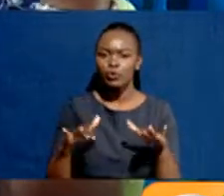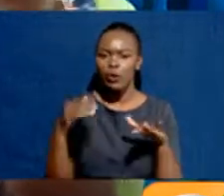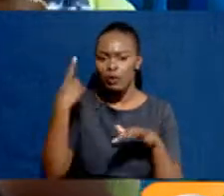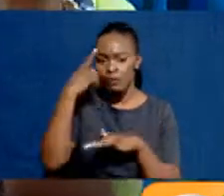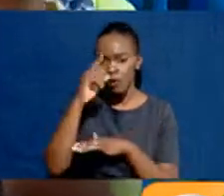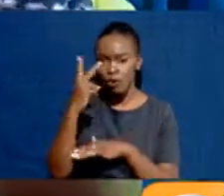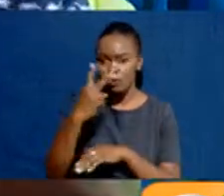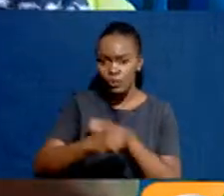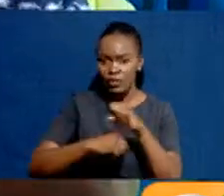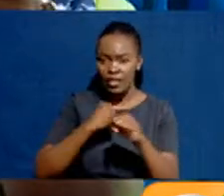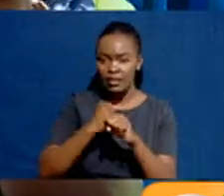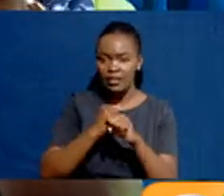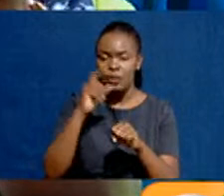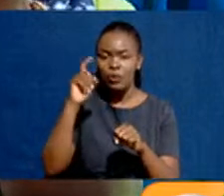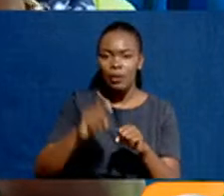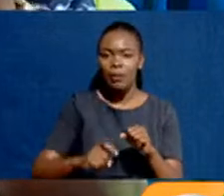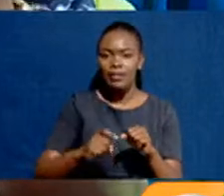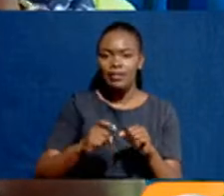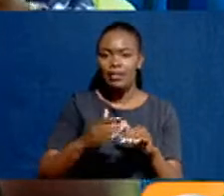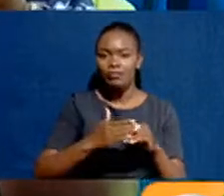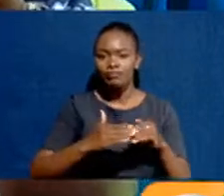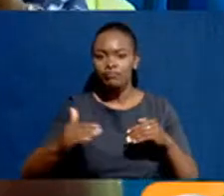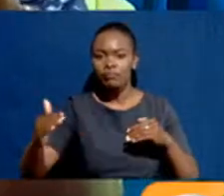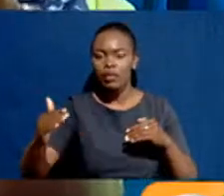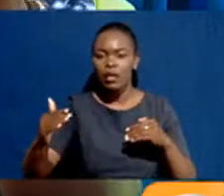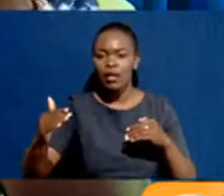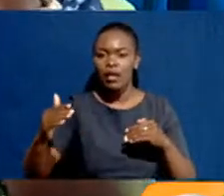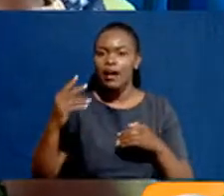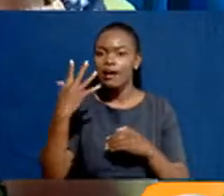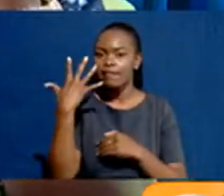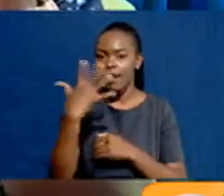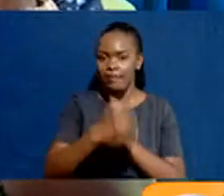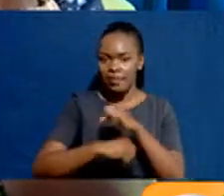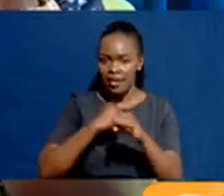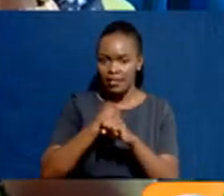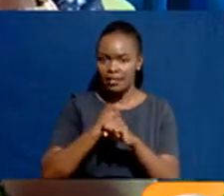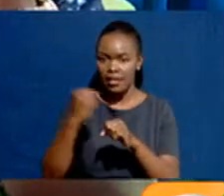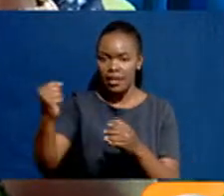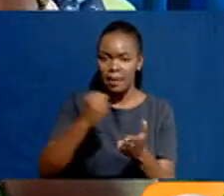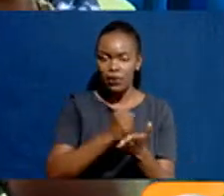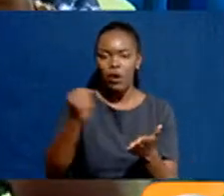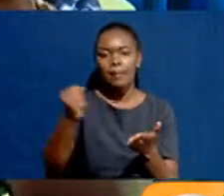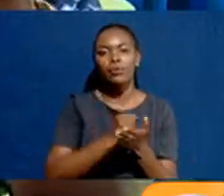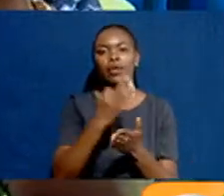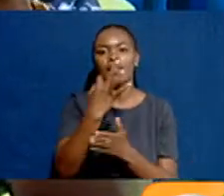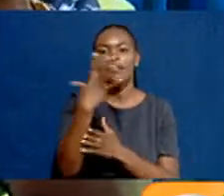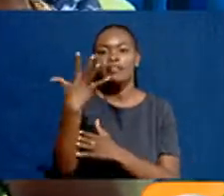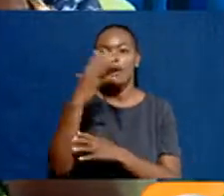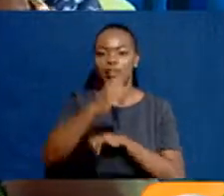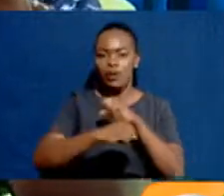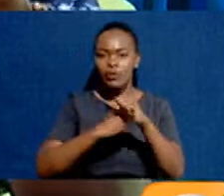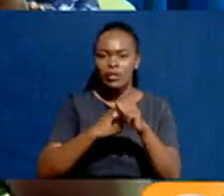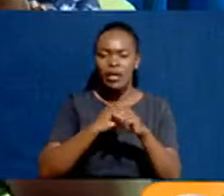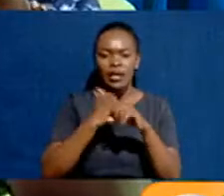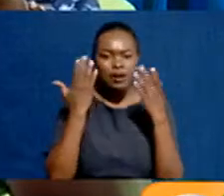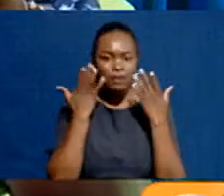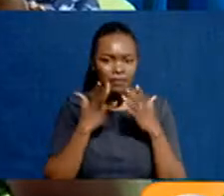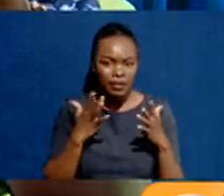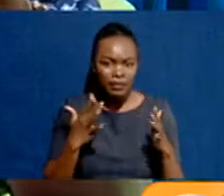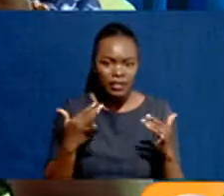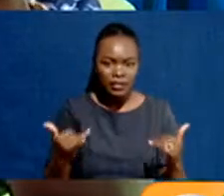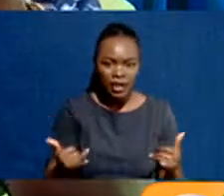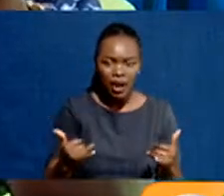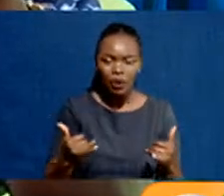be spread across 5 years. But we have started somewhere. We have now rolled out the employment of 35,000